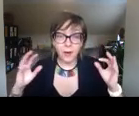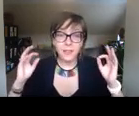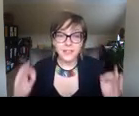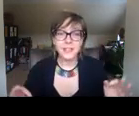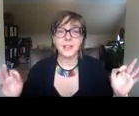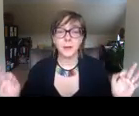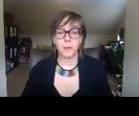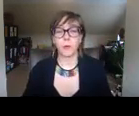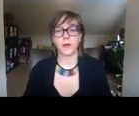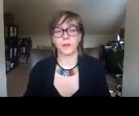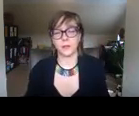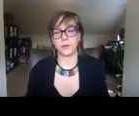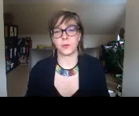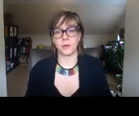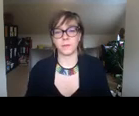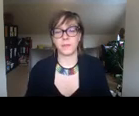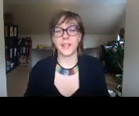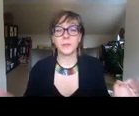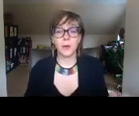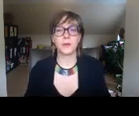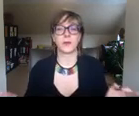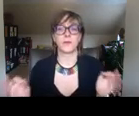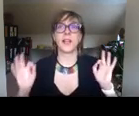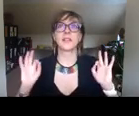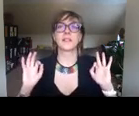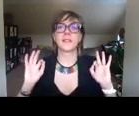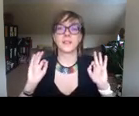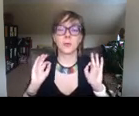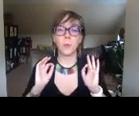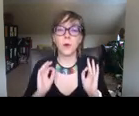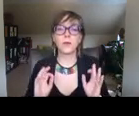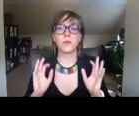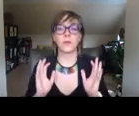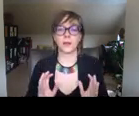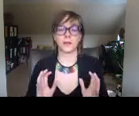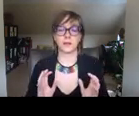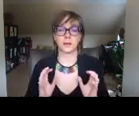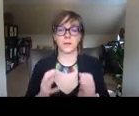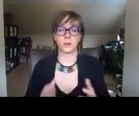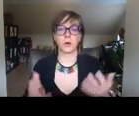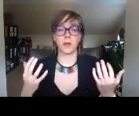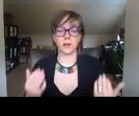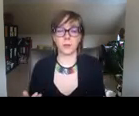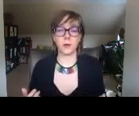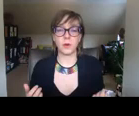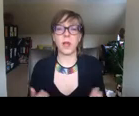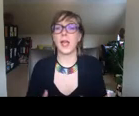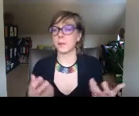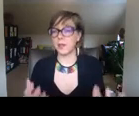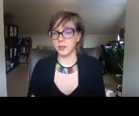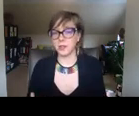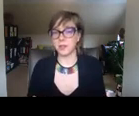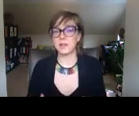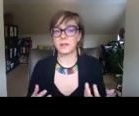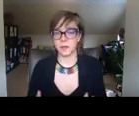They are listening more than usual. That's wonderful. That's a wonderful thing for an interpreter and